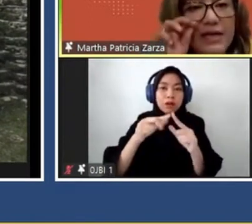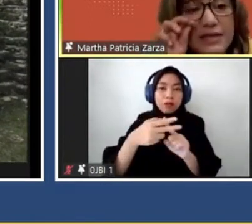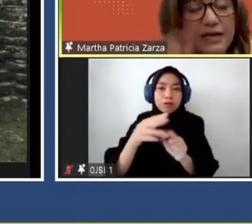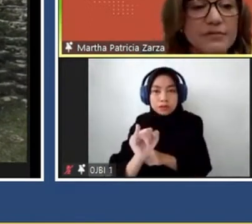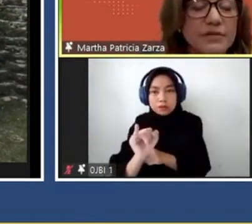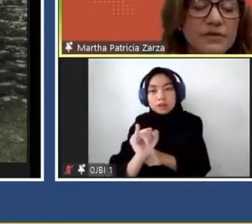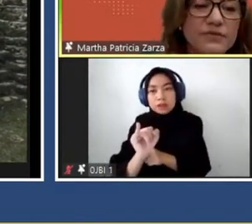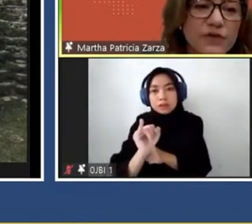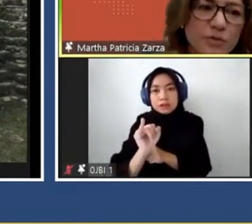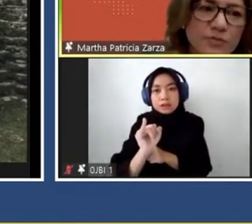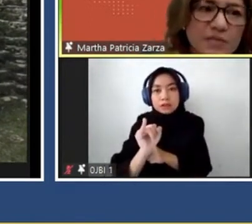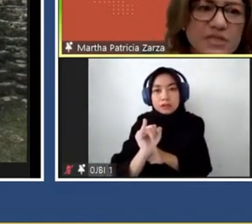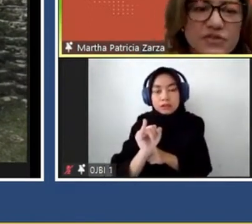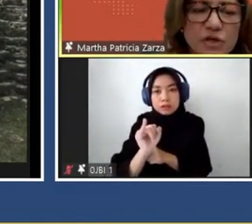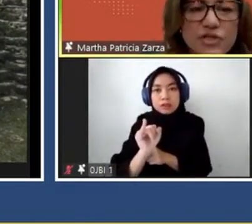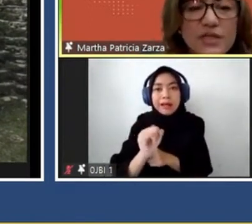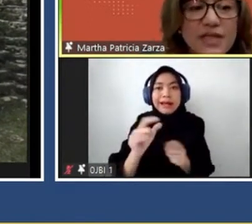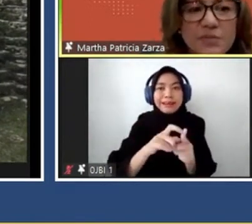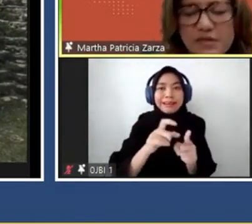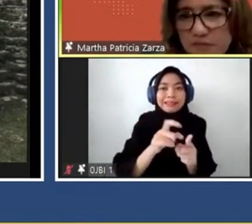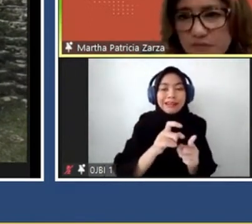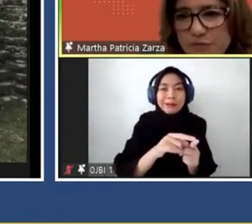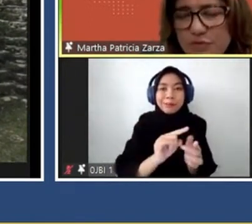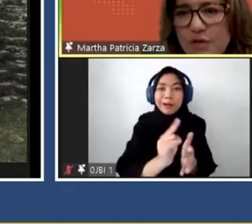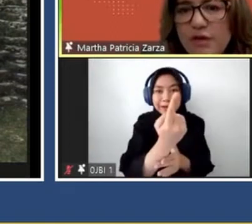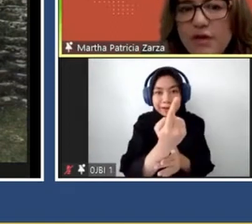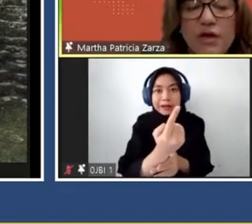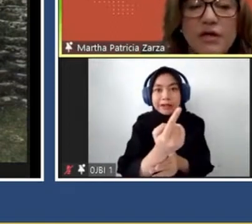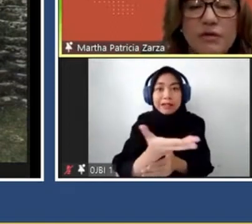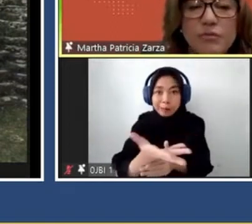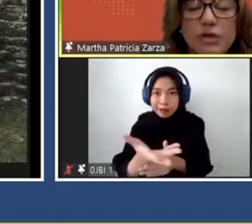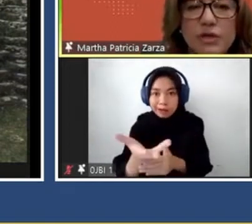primary data from semi-structured in-depth interviews.